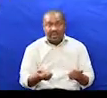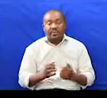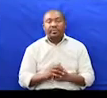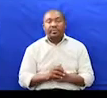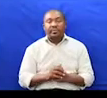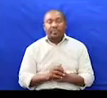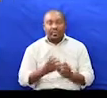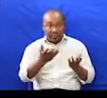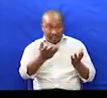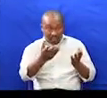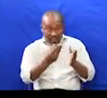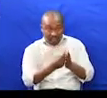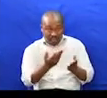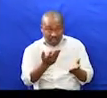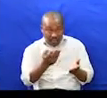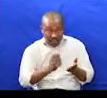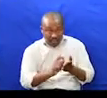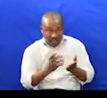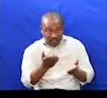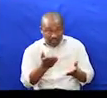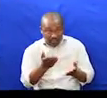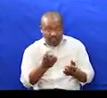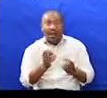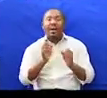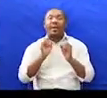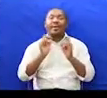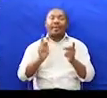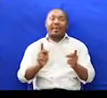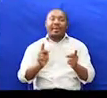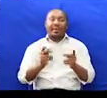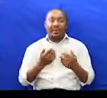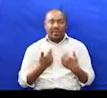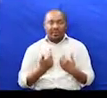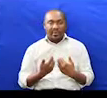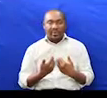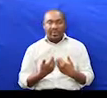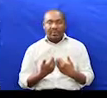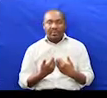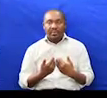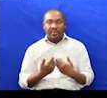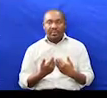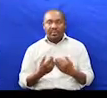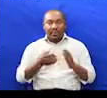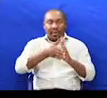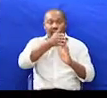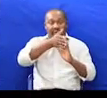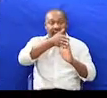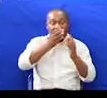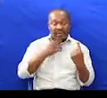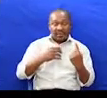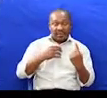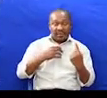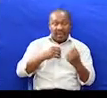Are we together, my students? Okay, let us come to the first one idea. Matter is made up of a